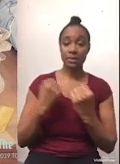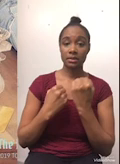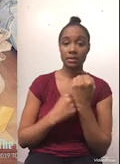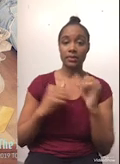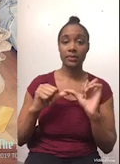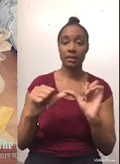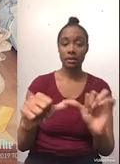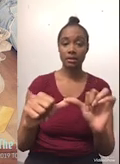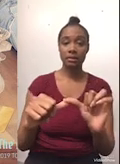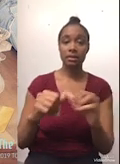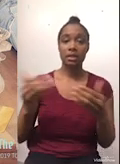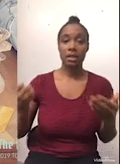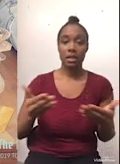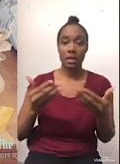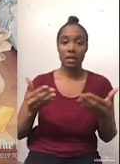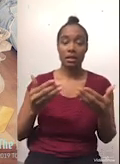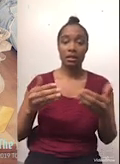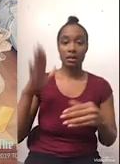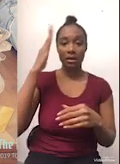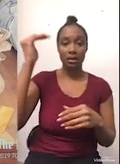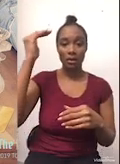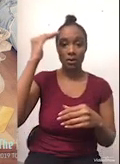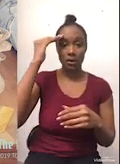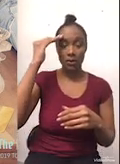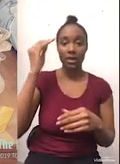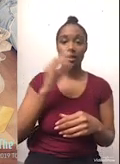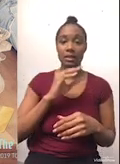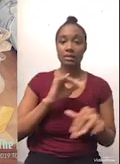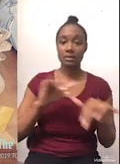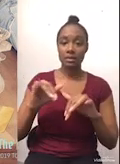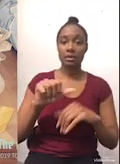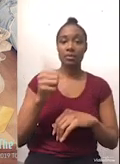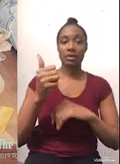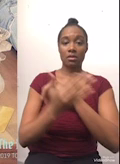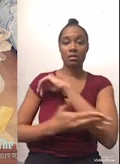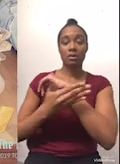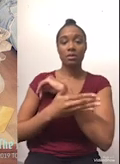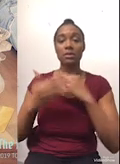both in Korea and abroad. Thank you to Honey10 for your continued support.